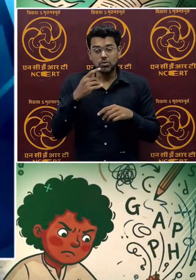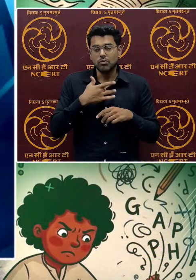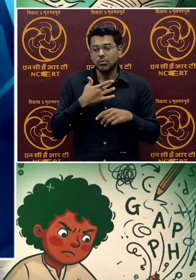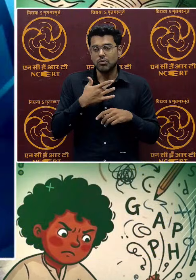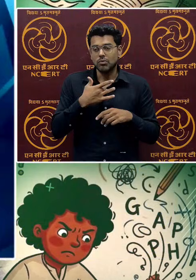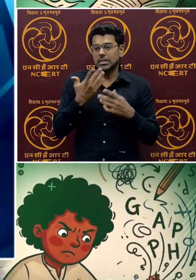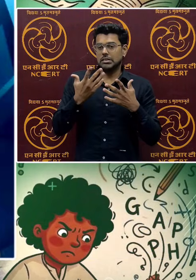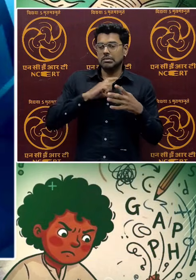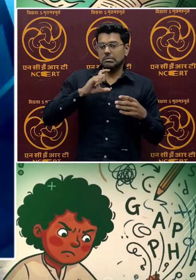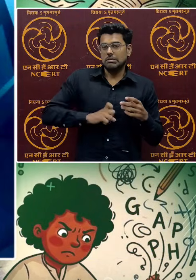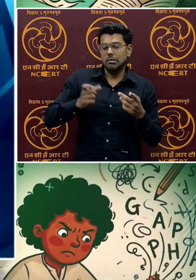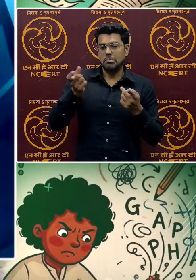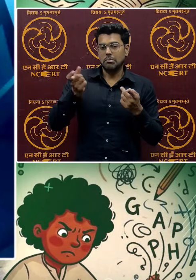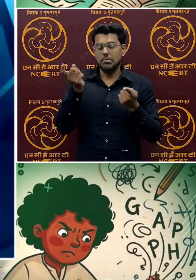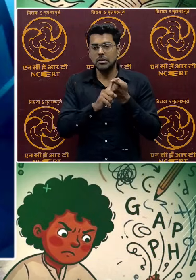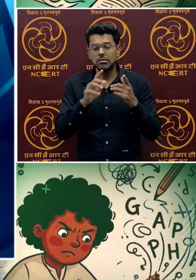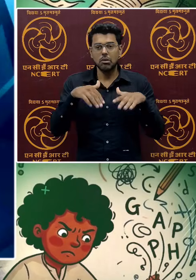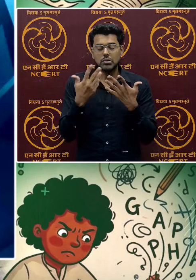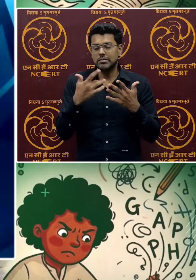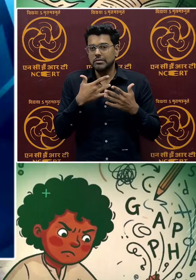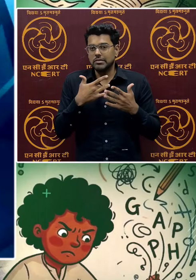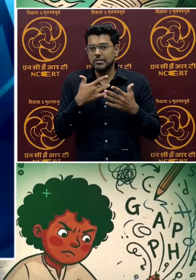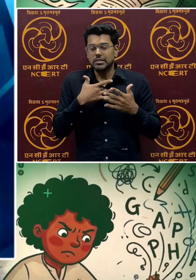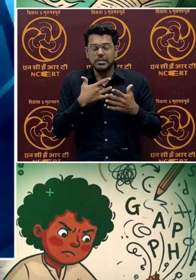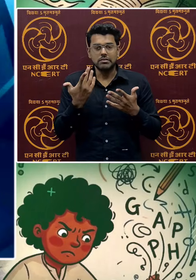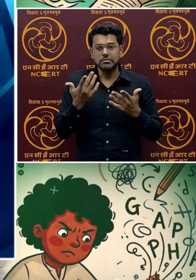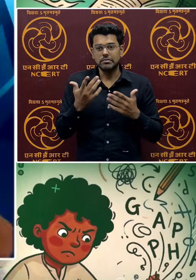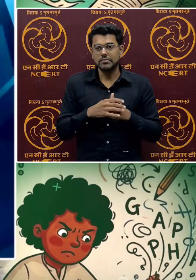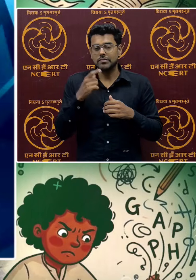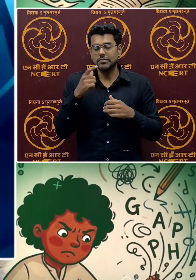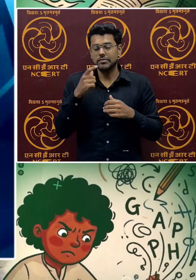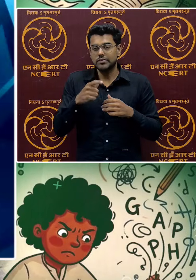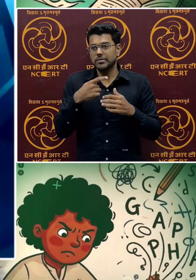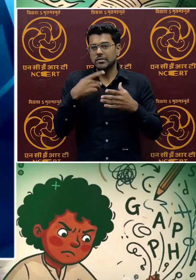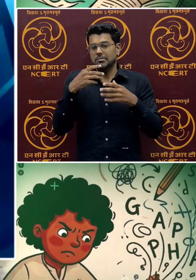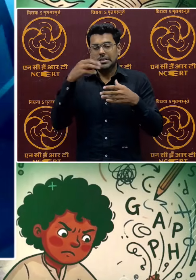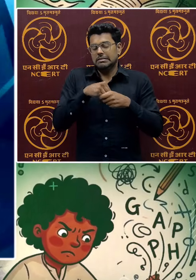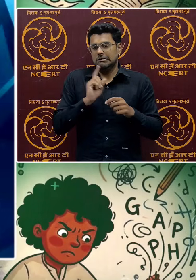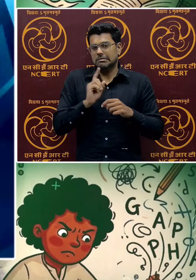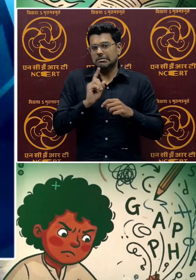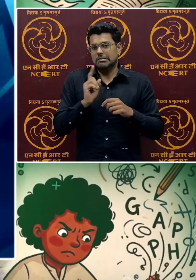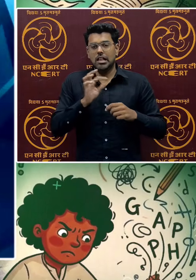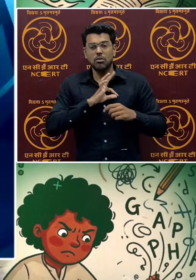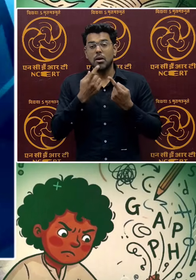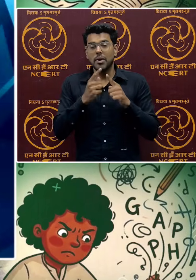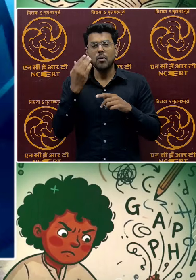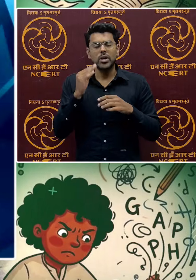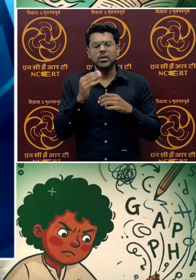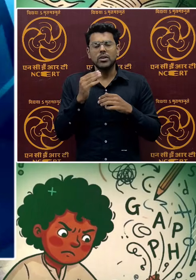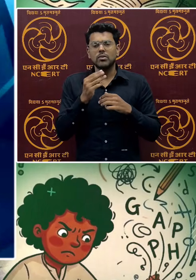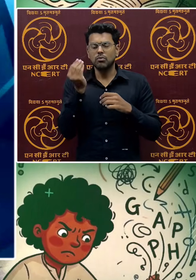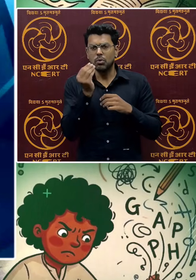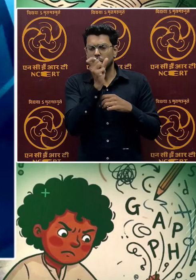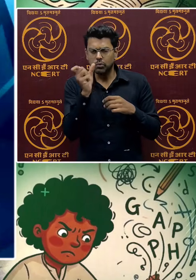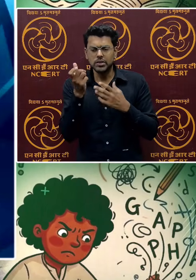will feel very demotivated, or very kind of not wanting to do it initially. Then afterwards,